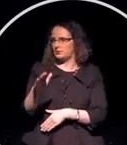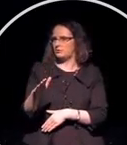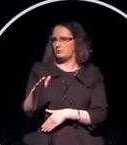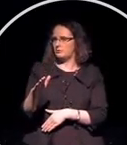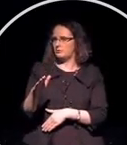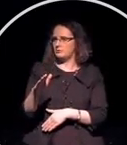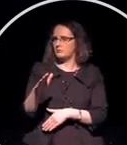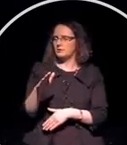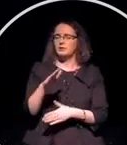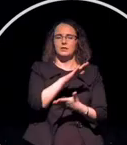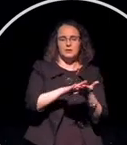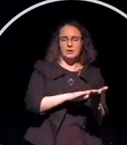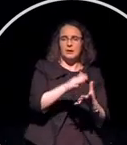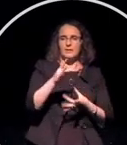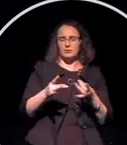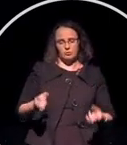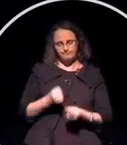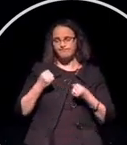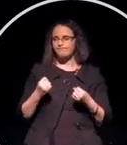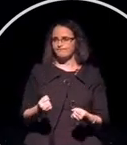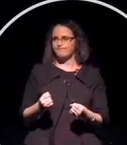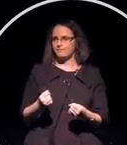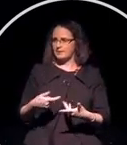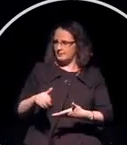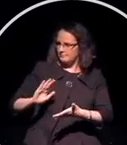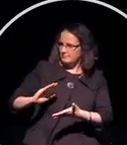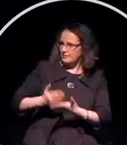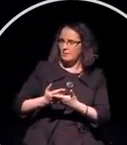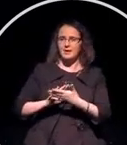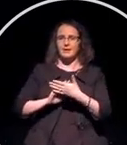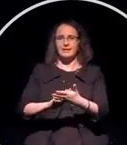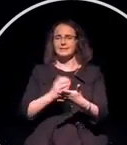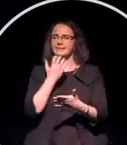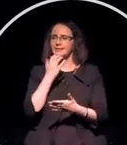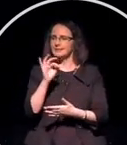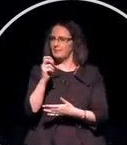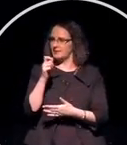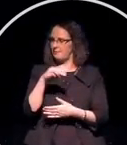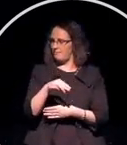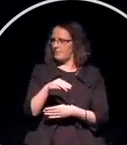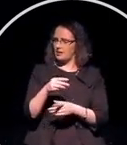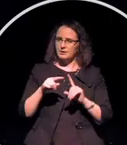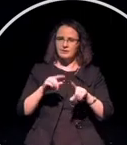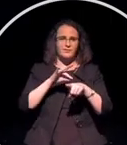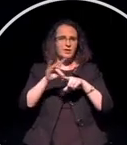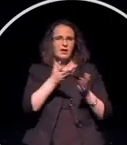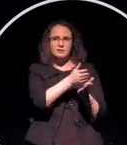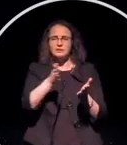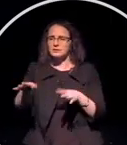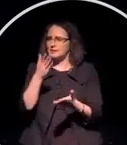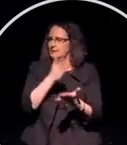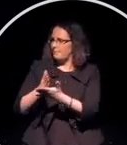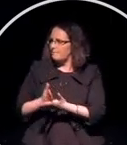calls on us to strengthen our resolve to combat anti-Semitism in all its manifestations,